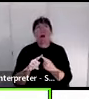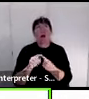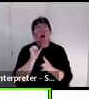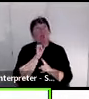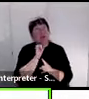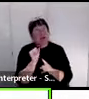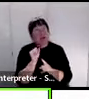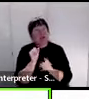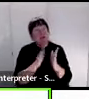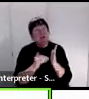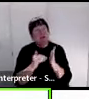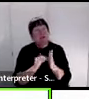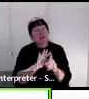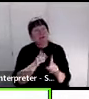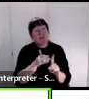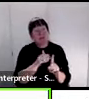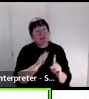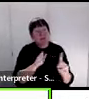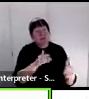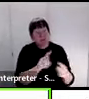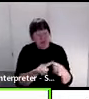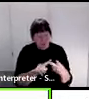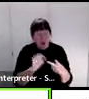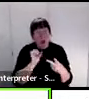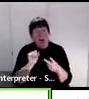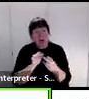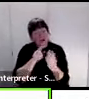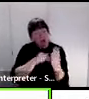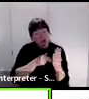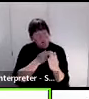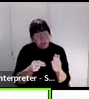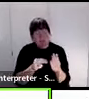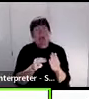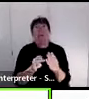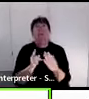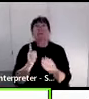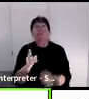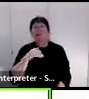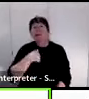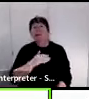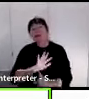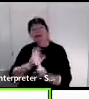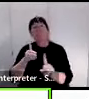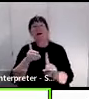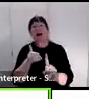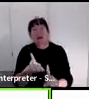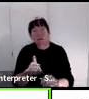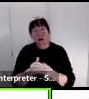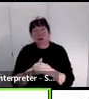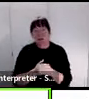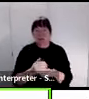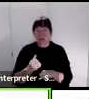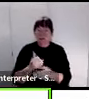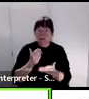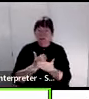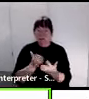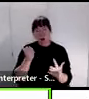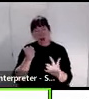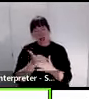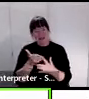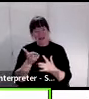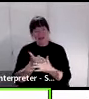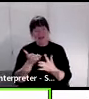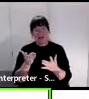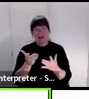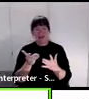Disability Strategy, our obligations to the UN. We need to have a pathway to make access three-dimensional, to make